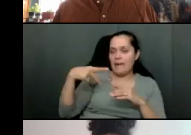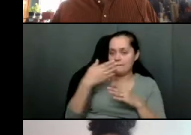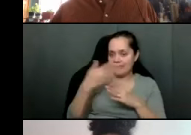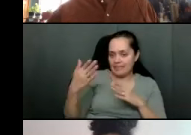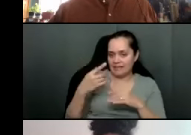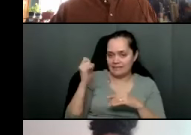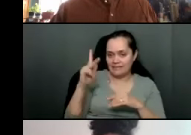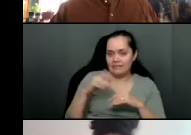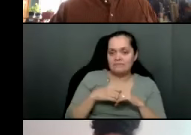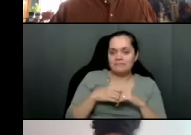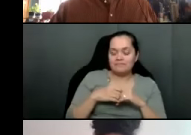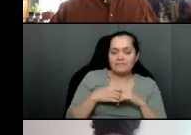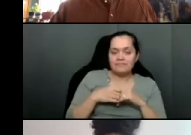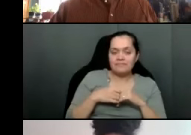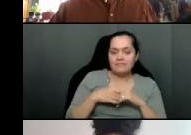things.